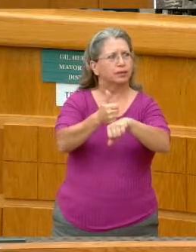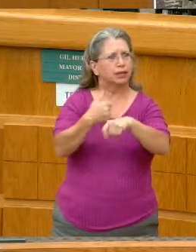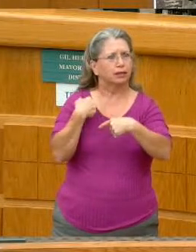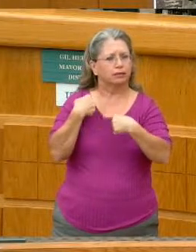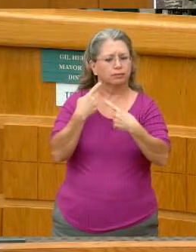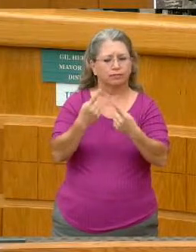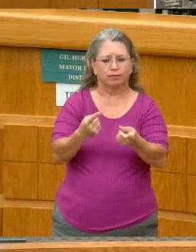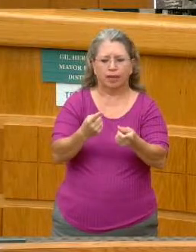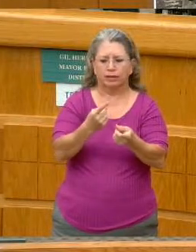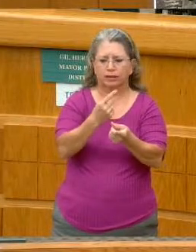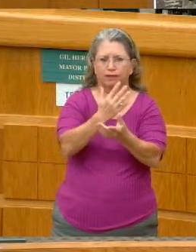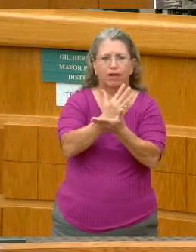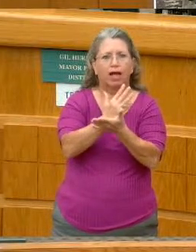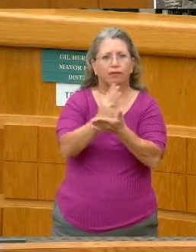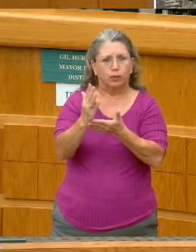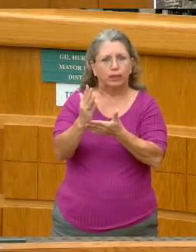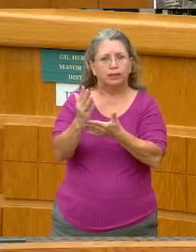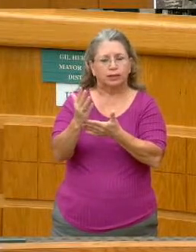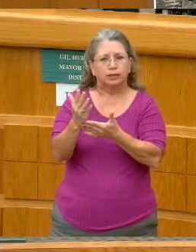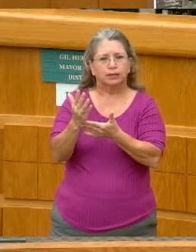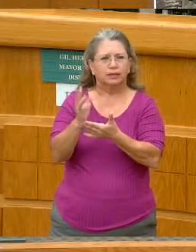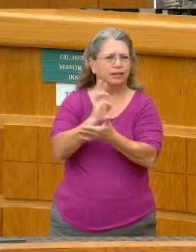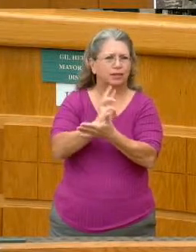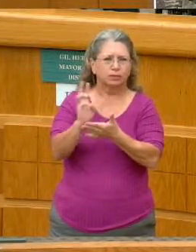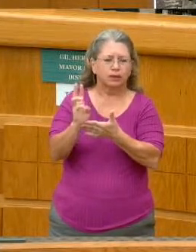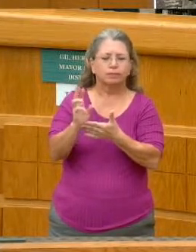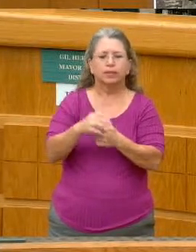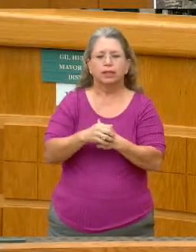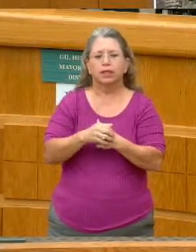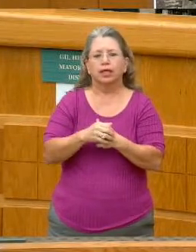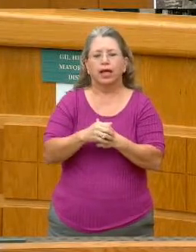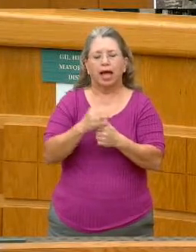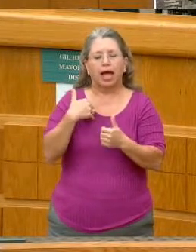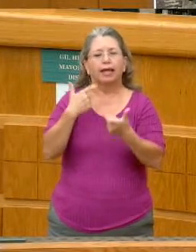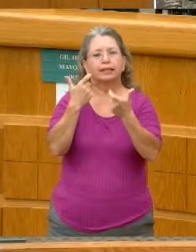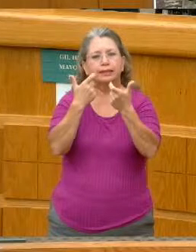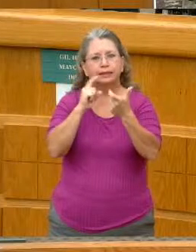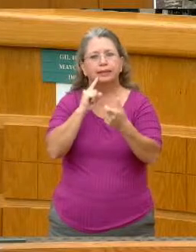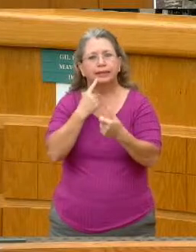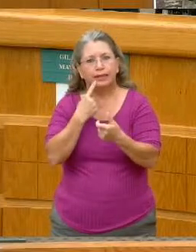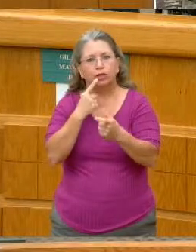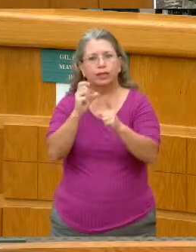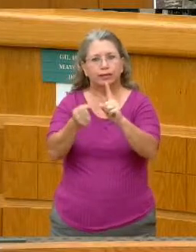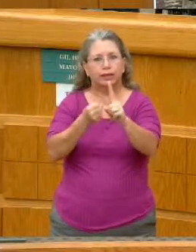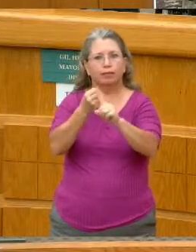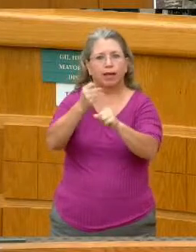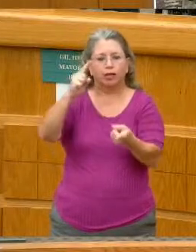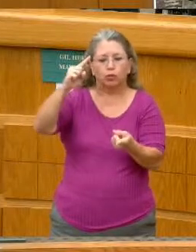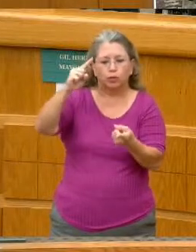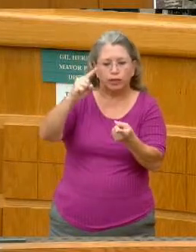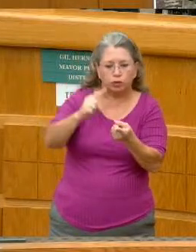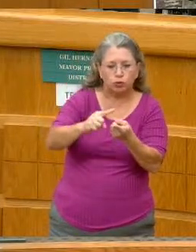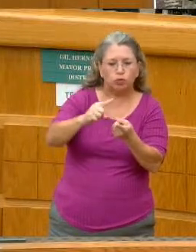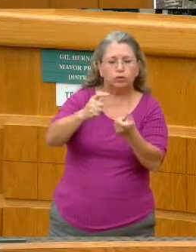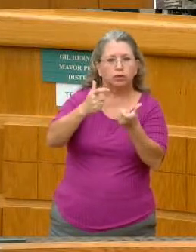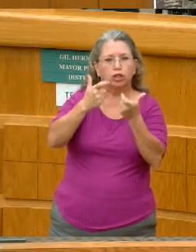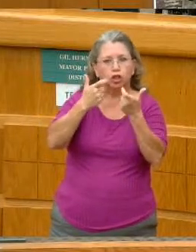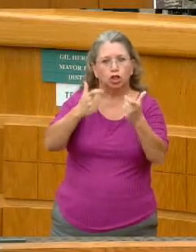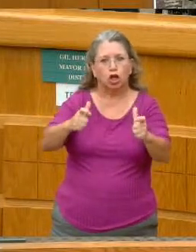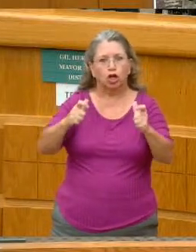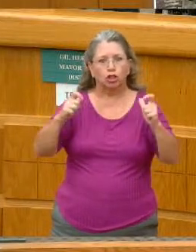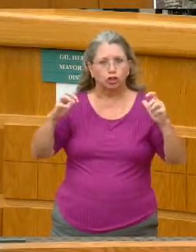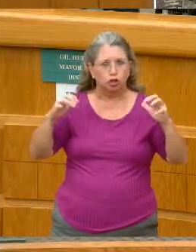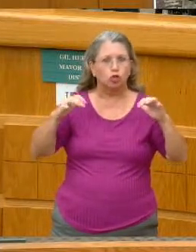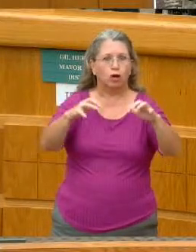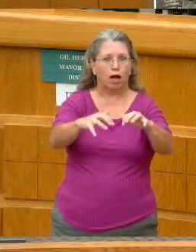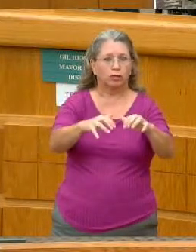weekend. It has had a major impact in reducing the massive crowds while we were experiencing a massive increase